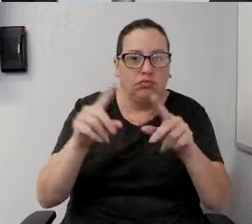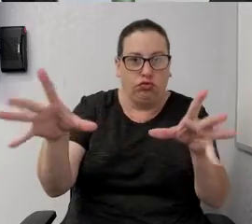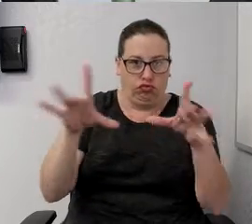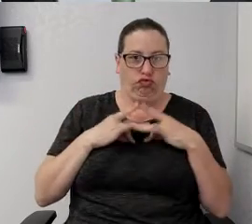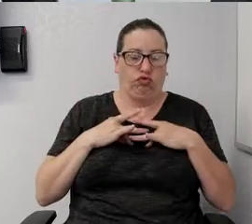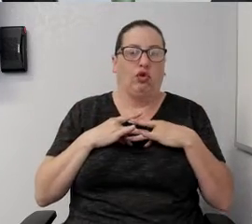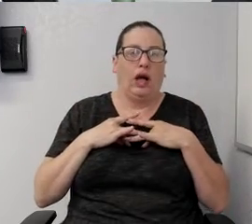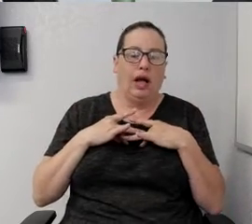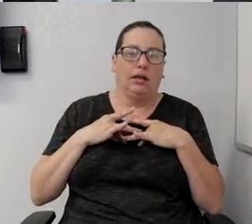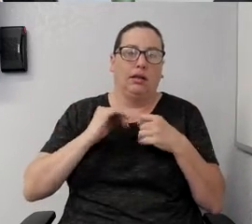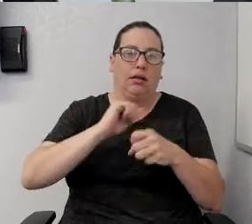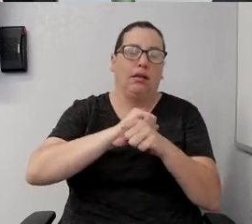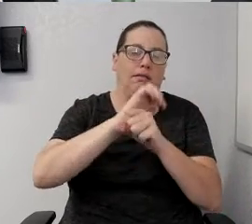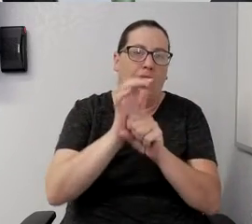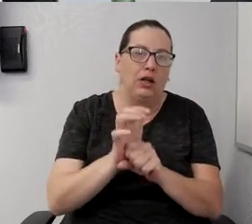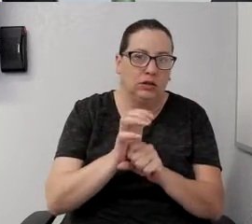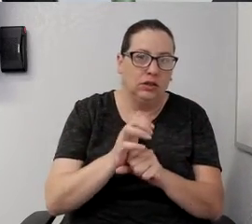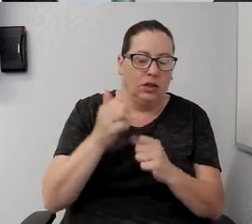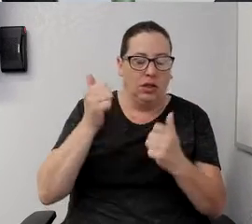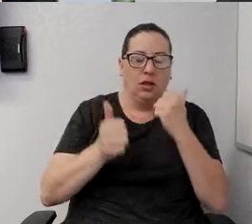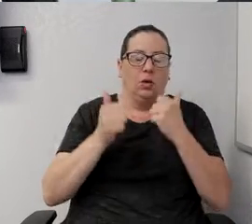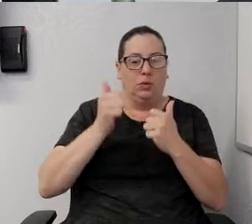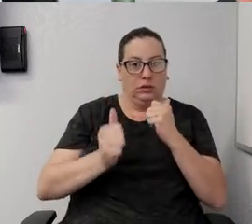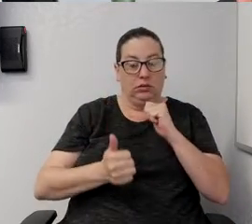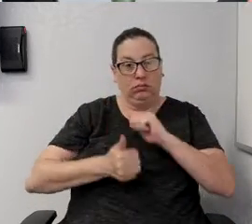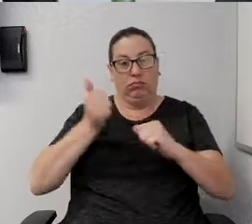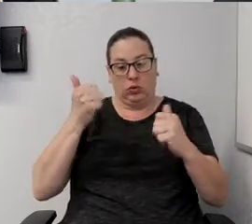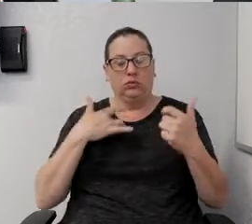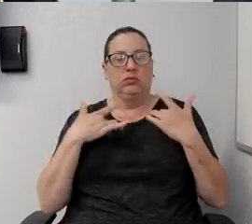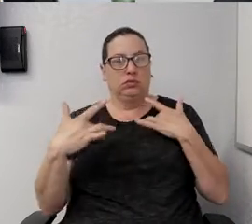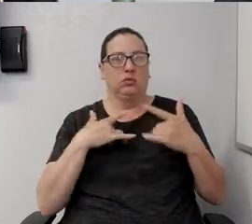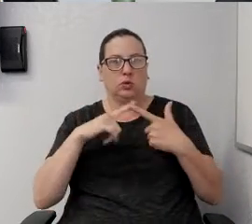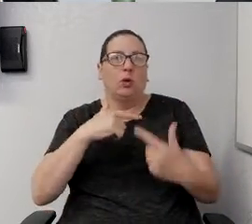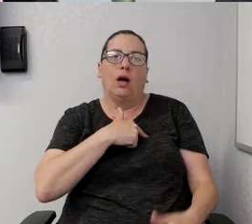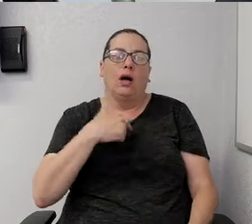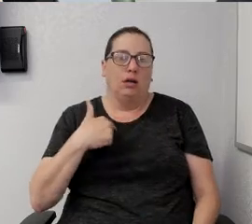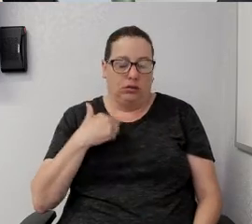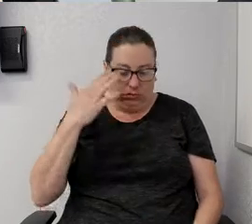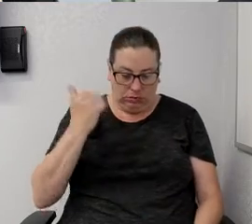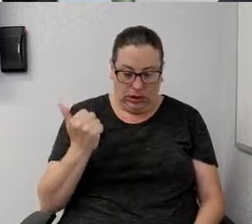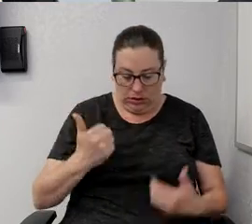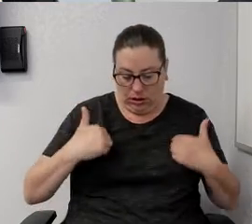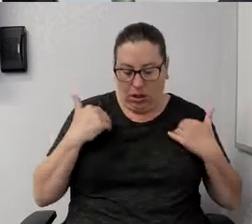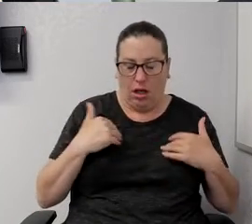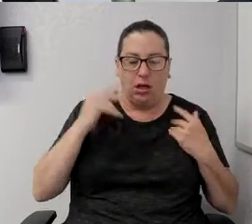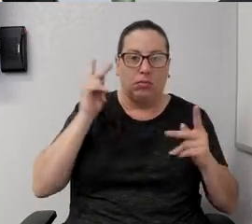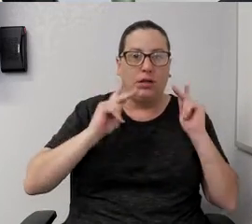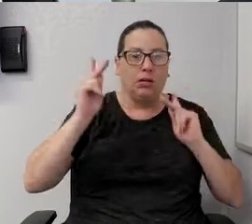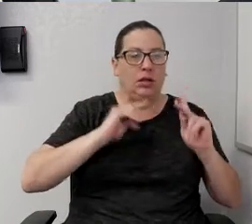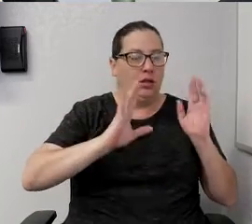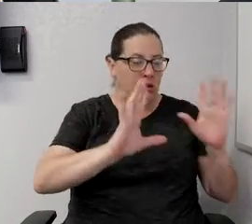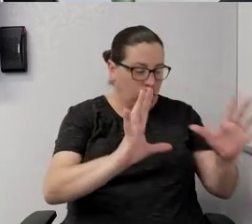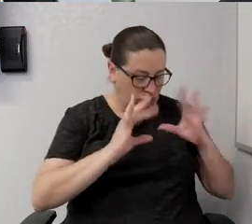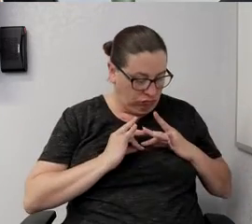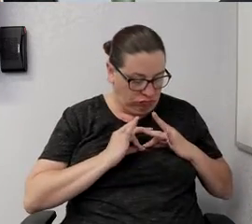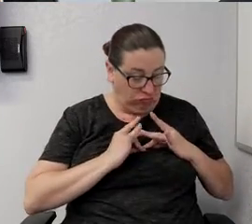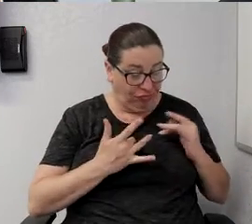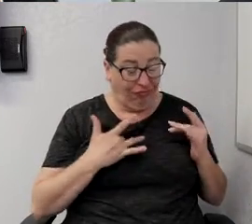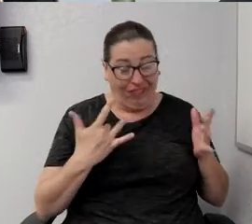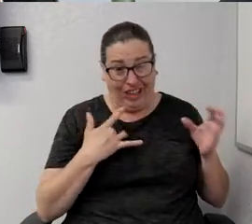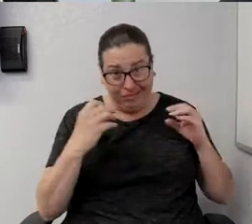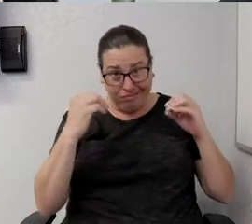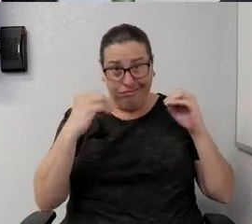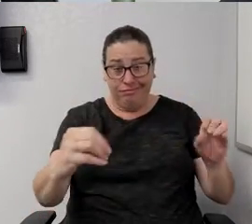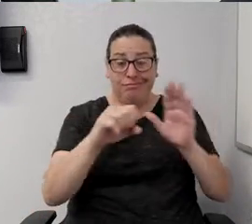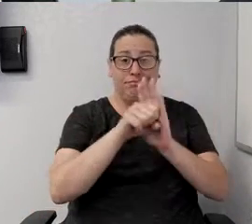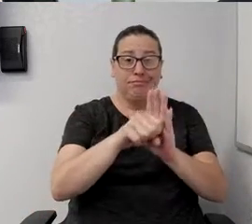the virus, which is what is most disconcerting to us, is young people contract it, maybe feel entirely asymptomatic or